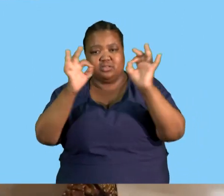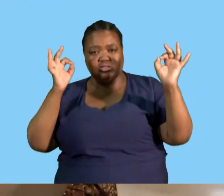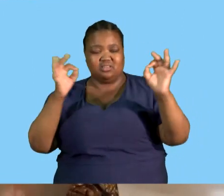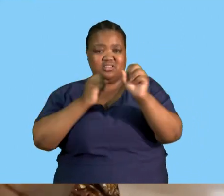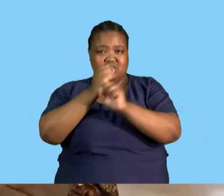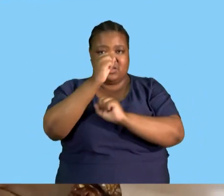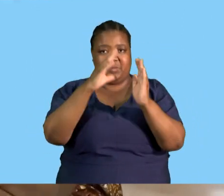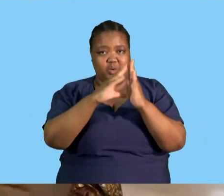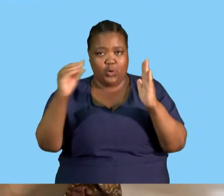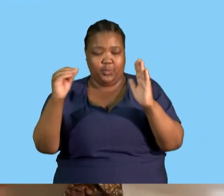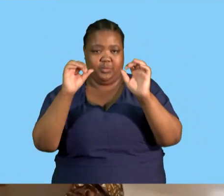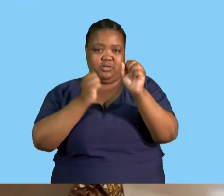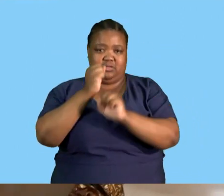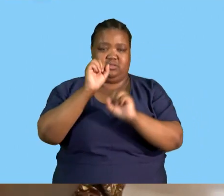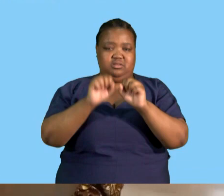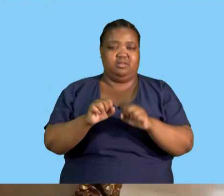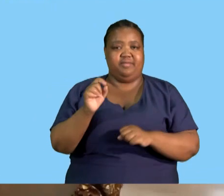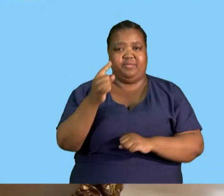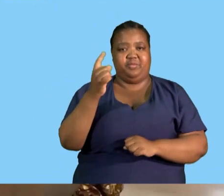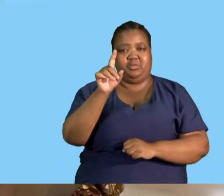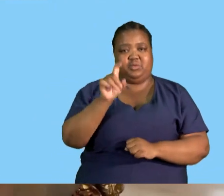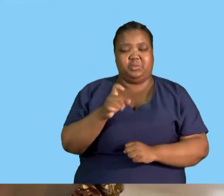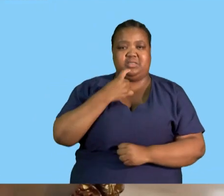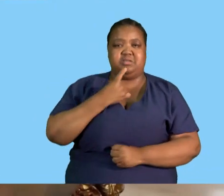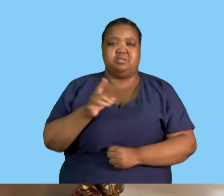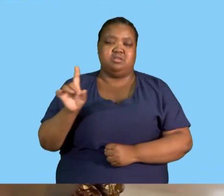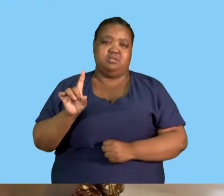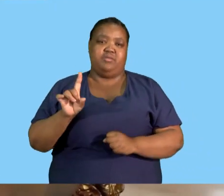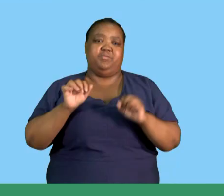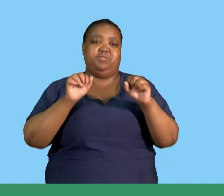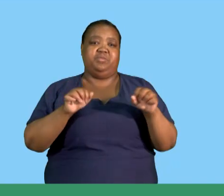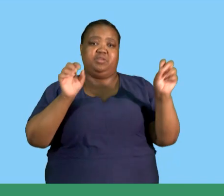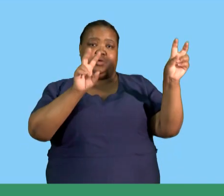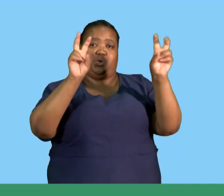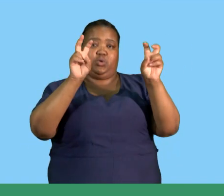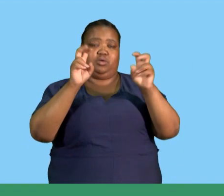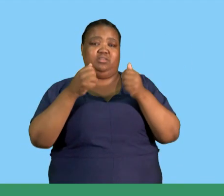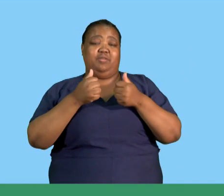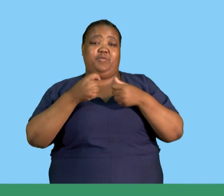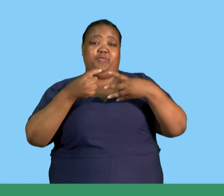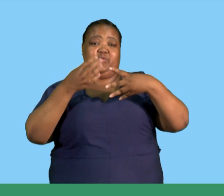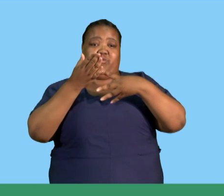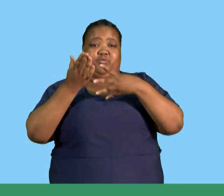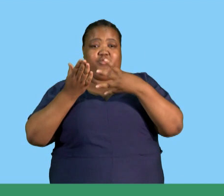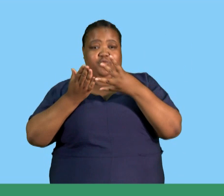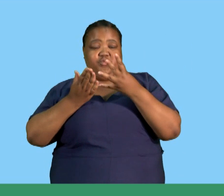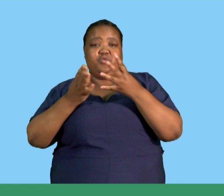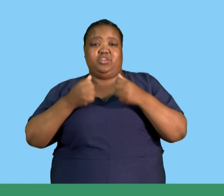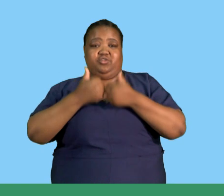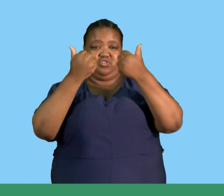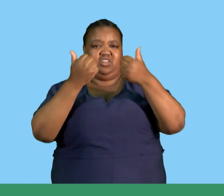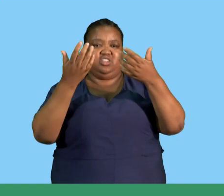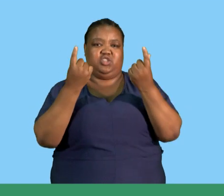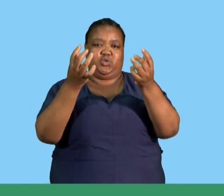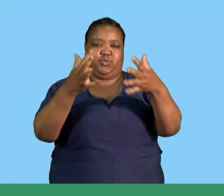is, don't change anything. So this was the first question, which says quote the challenges or quote 4 challenges. So that has